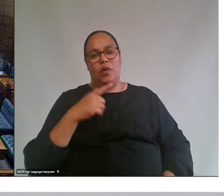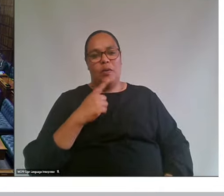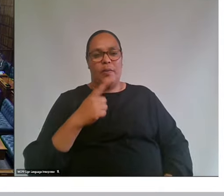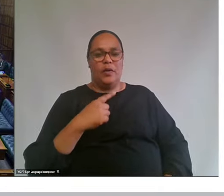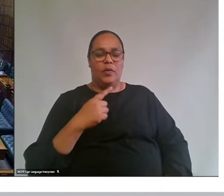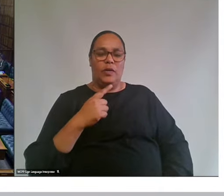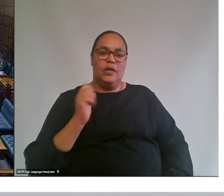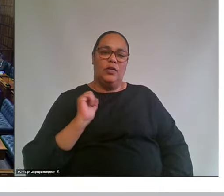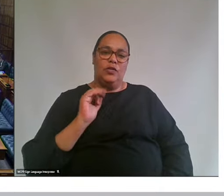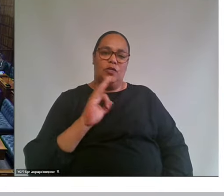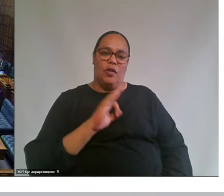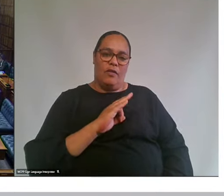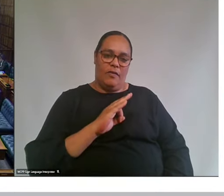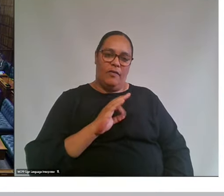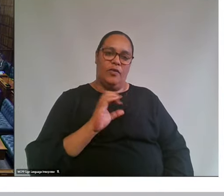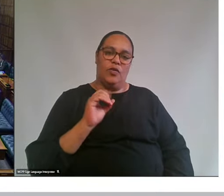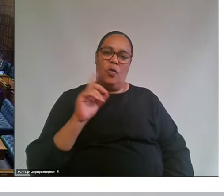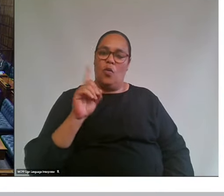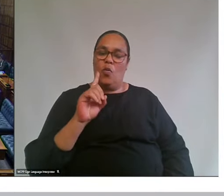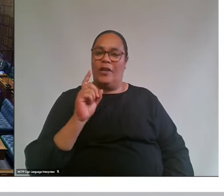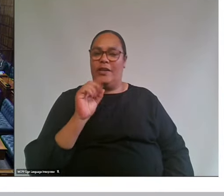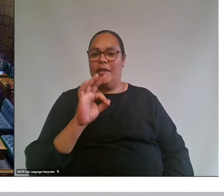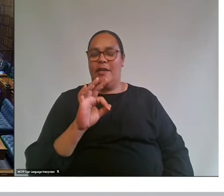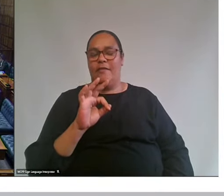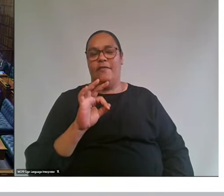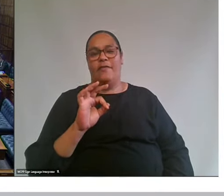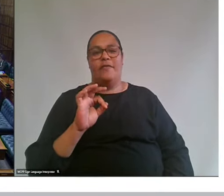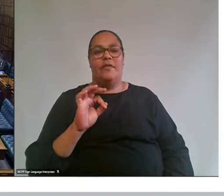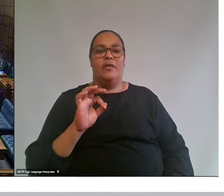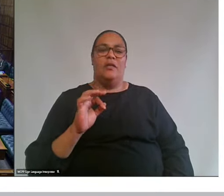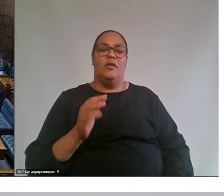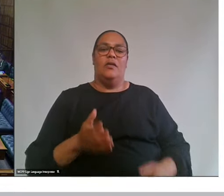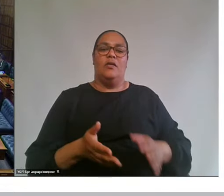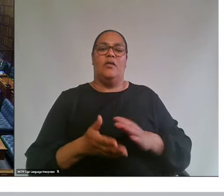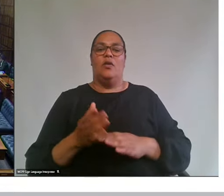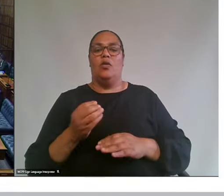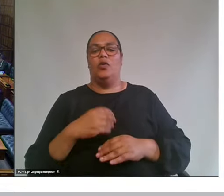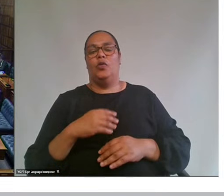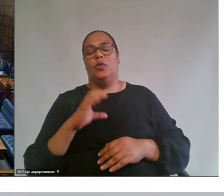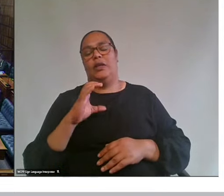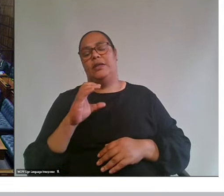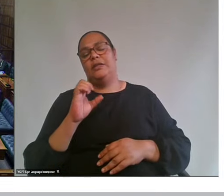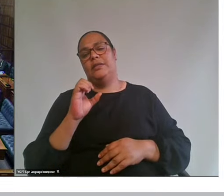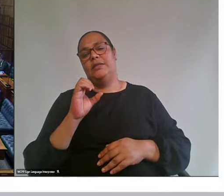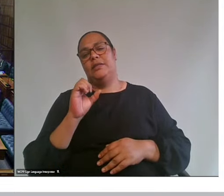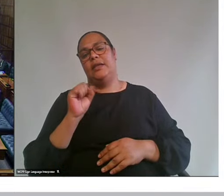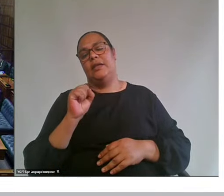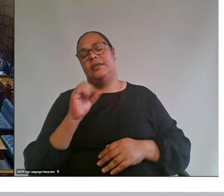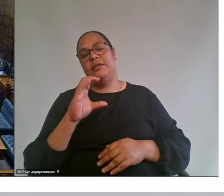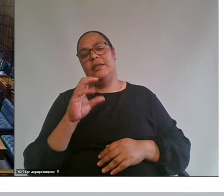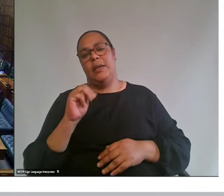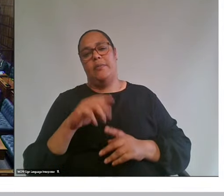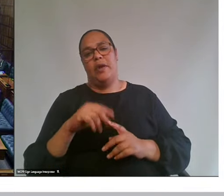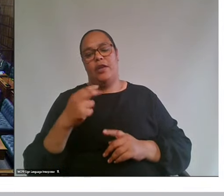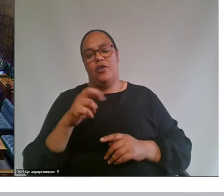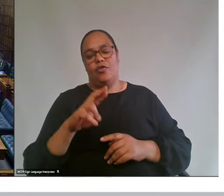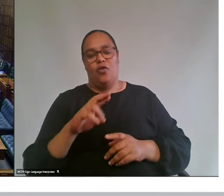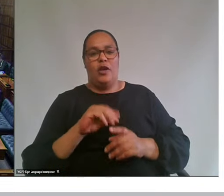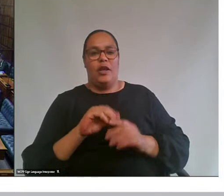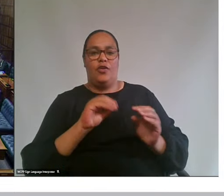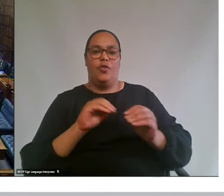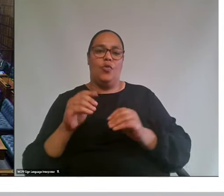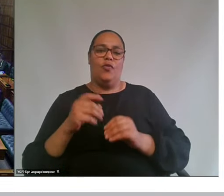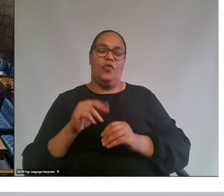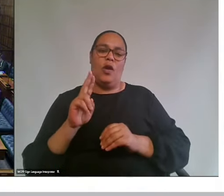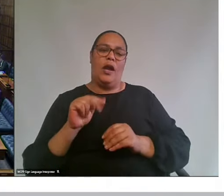um Staffing what efforts were taken to bolster sem finance and HR in your move towards an